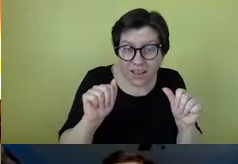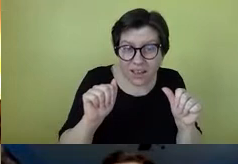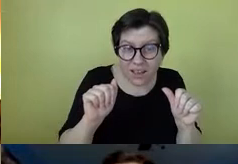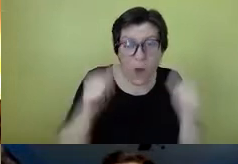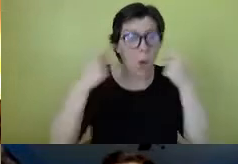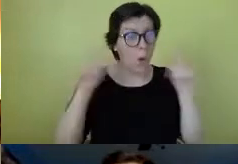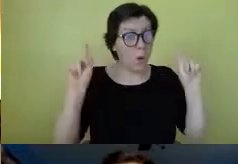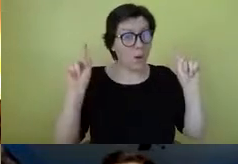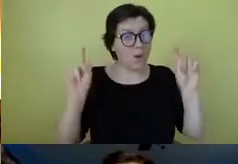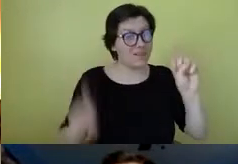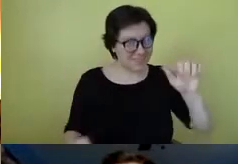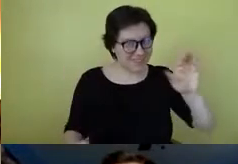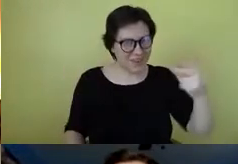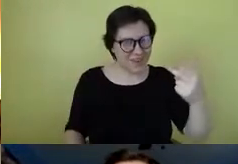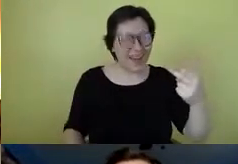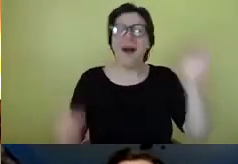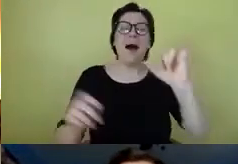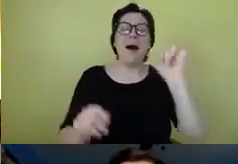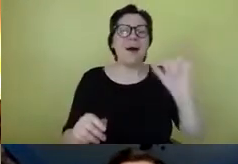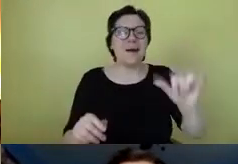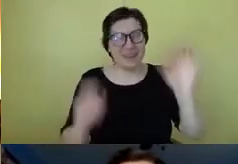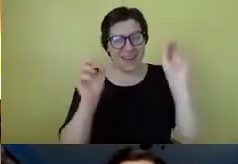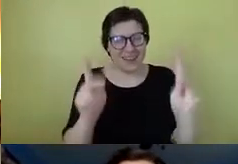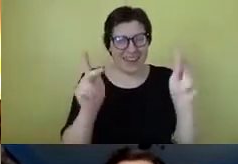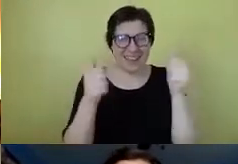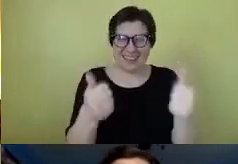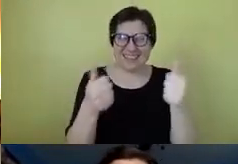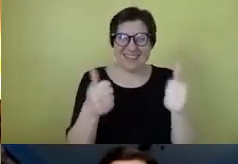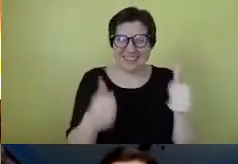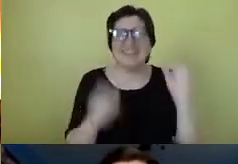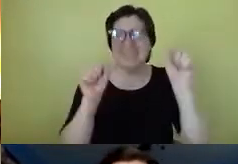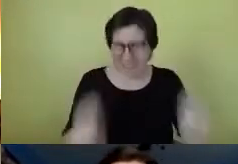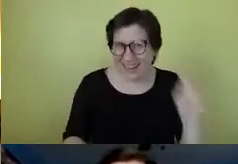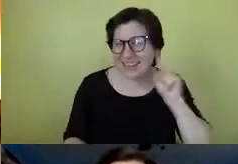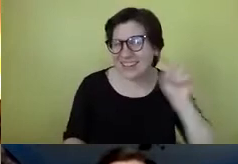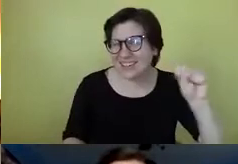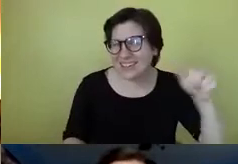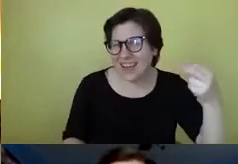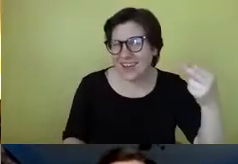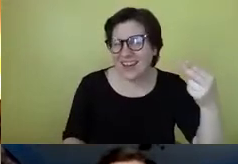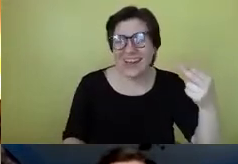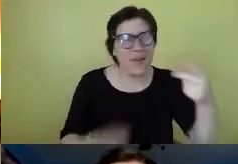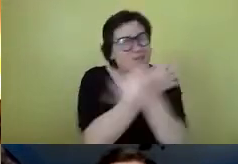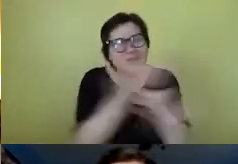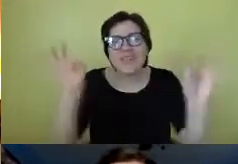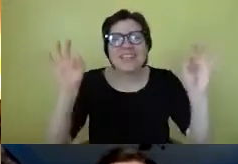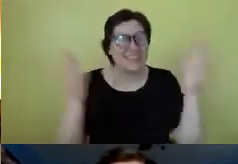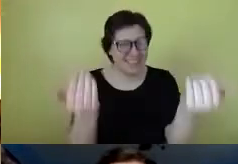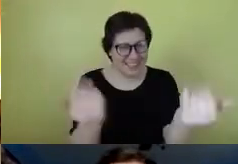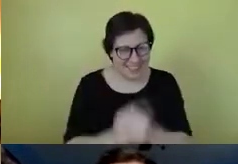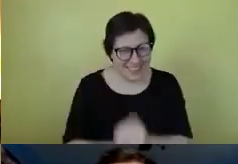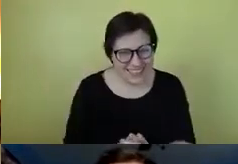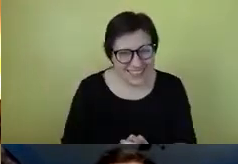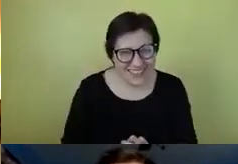Oh. I'm muted again. Oh, wait. Okay, great. No, you're not. You're a free woman, Sarah. Go for it. Thank you